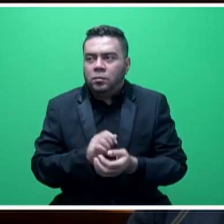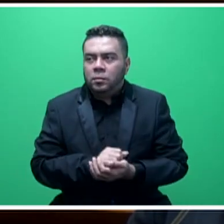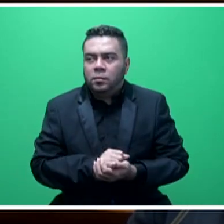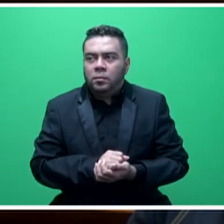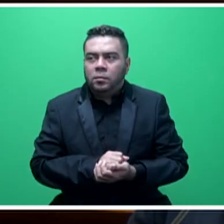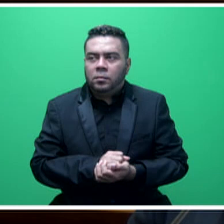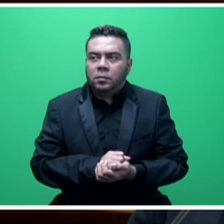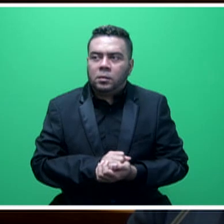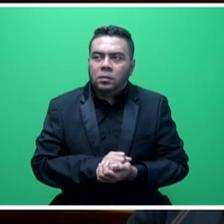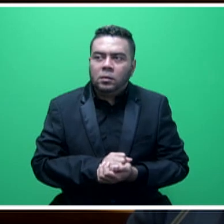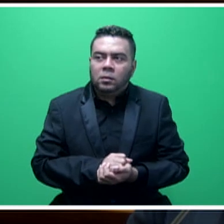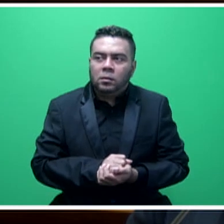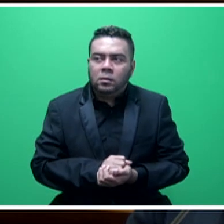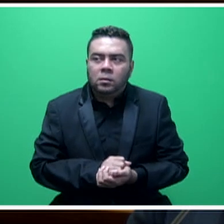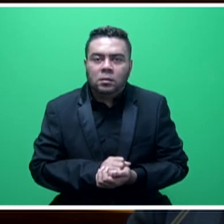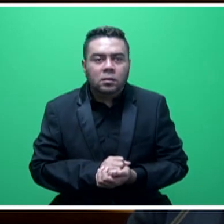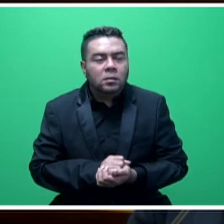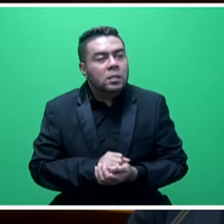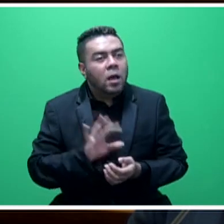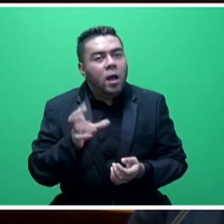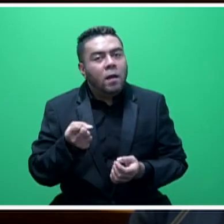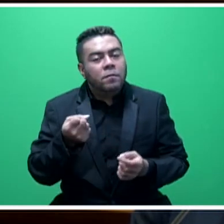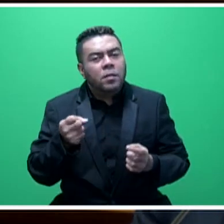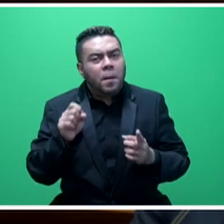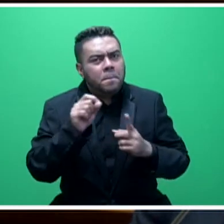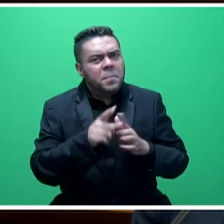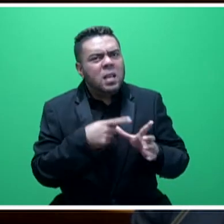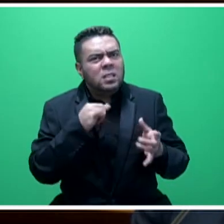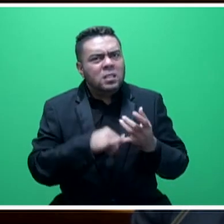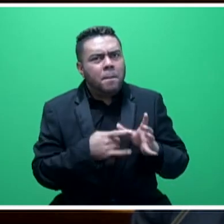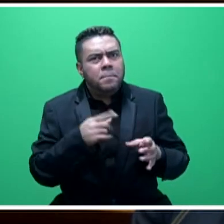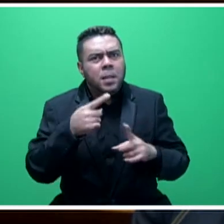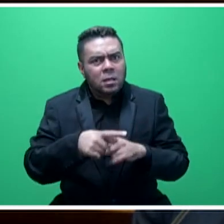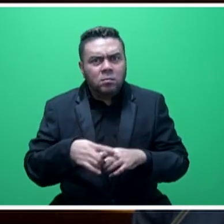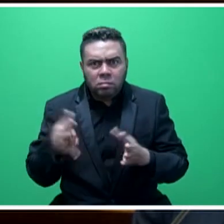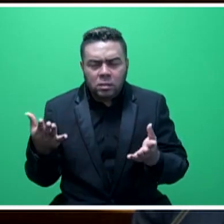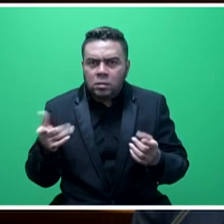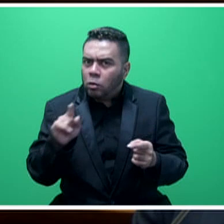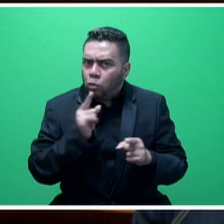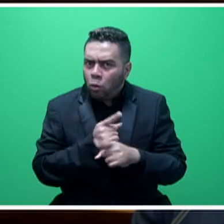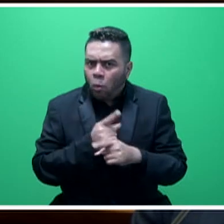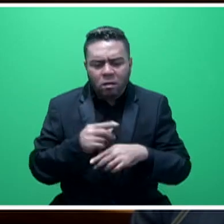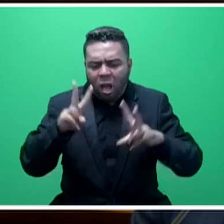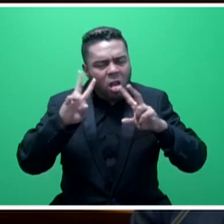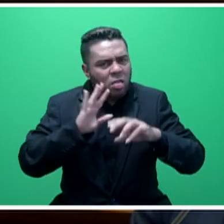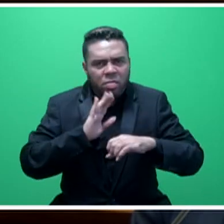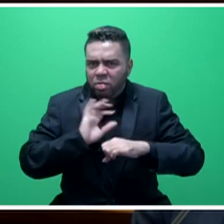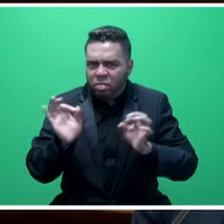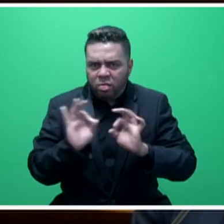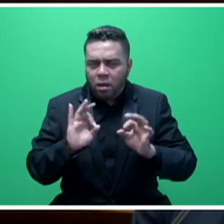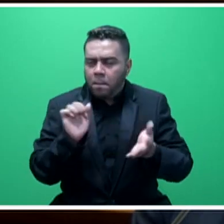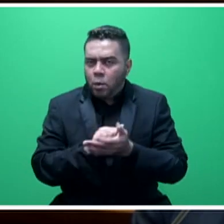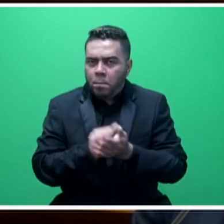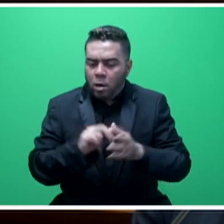sir, the opposition went back on their PACER Plus bandwagon. Yet again, with no research done.